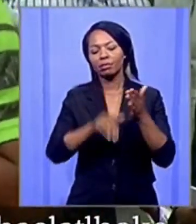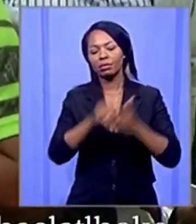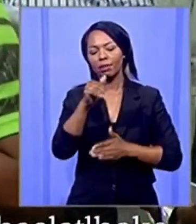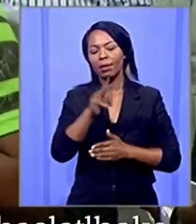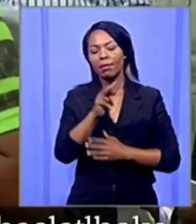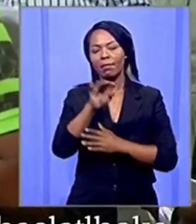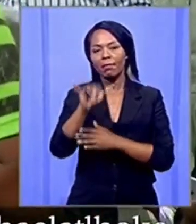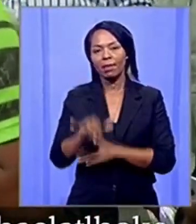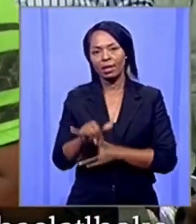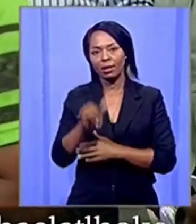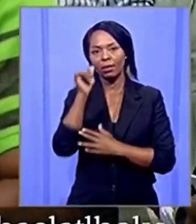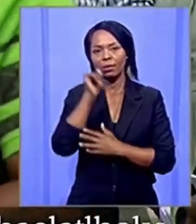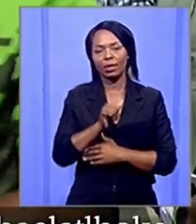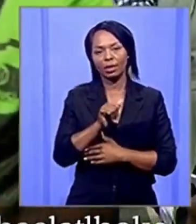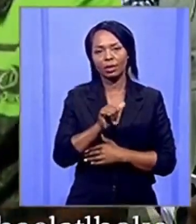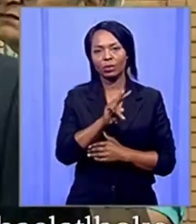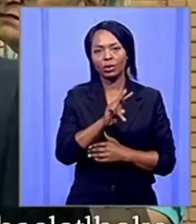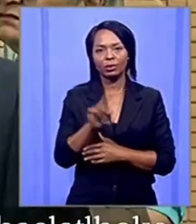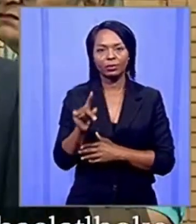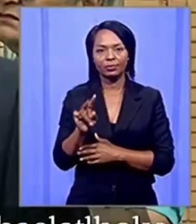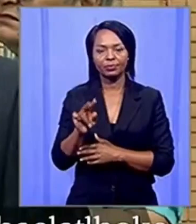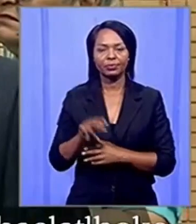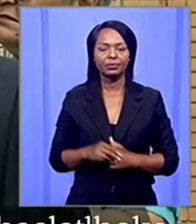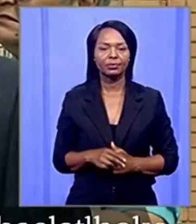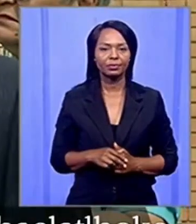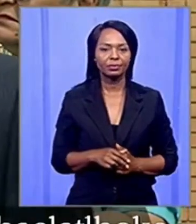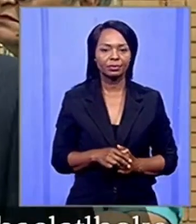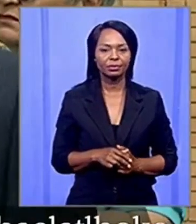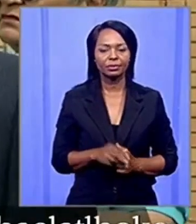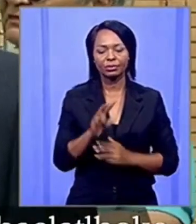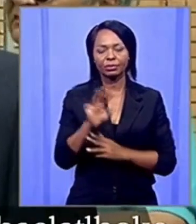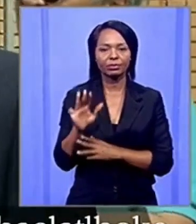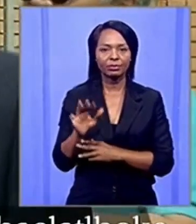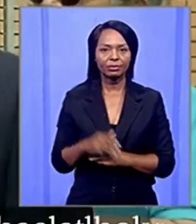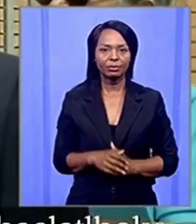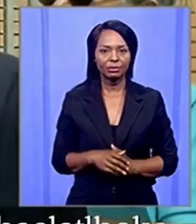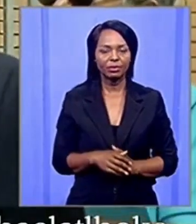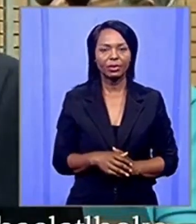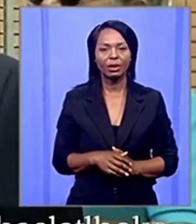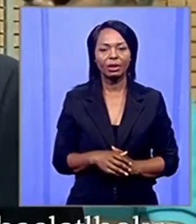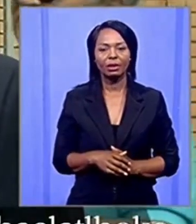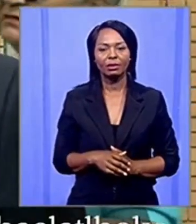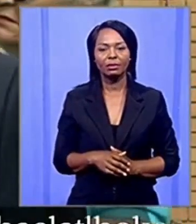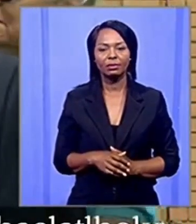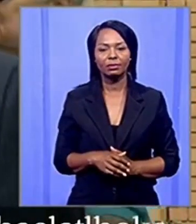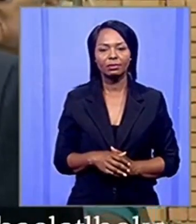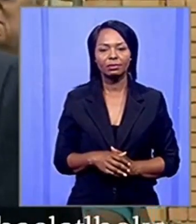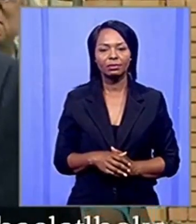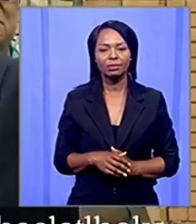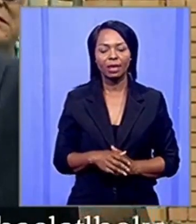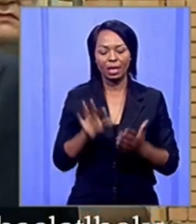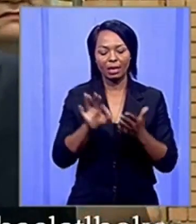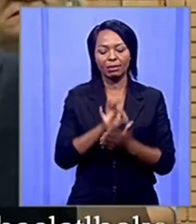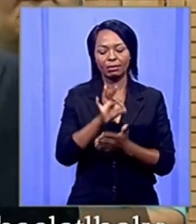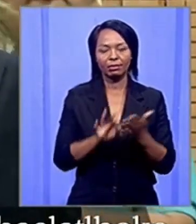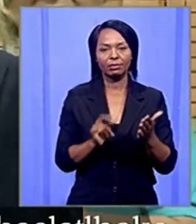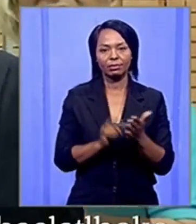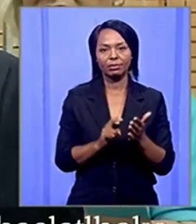motsheganong a le malatsi a le 29. This election much is at stake. We have